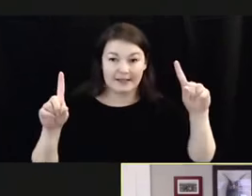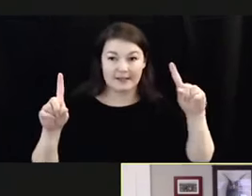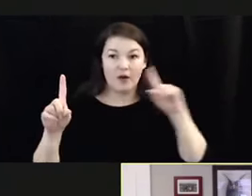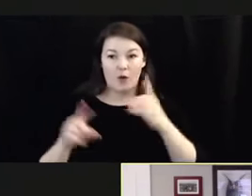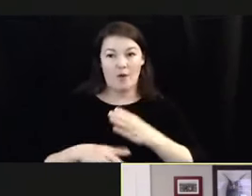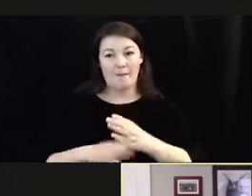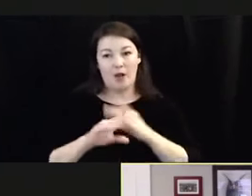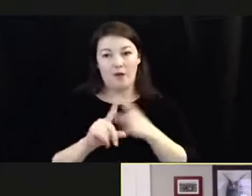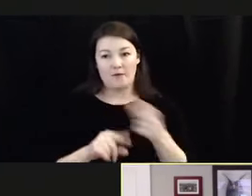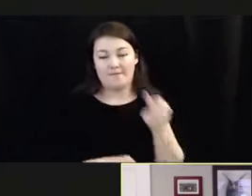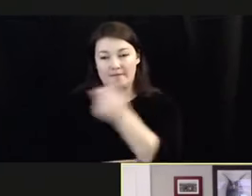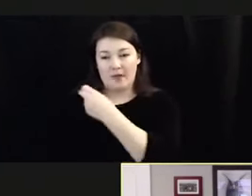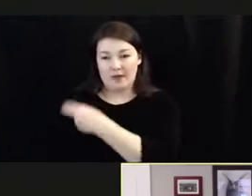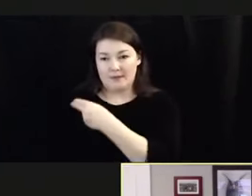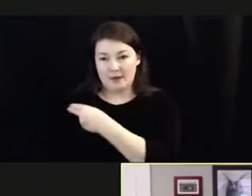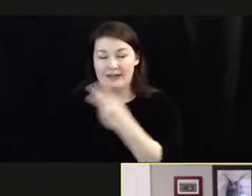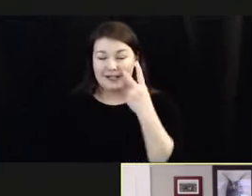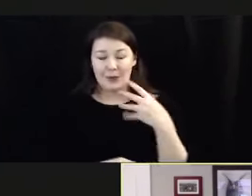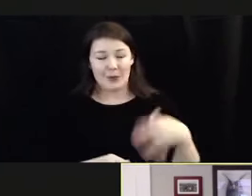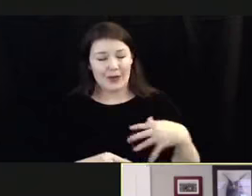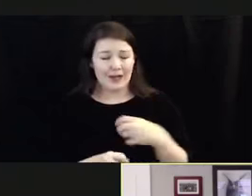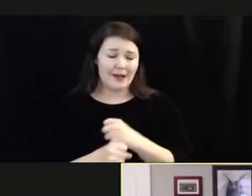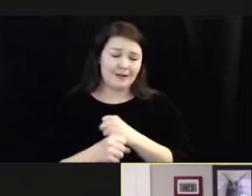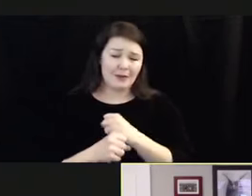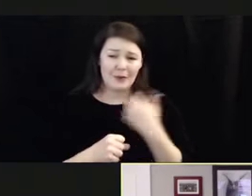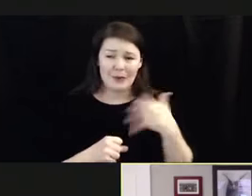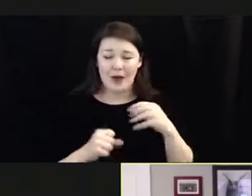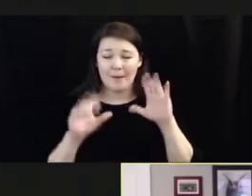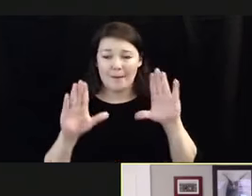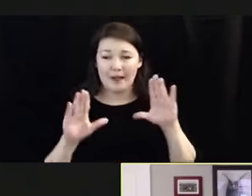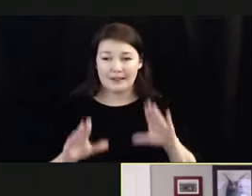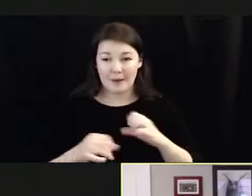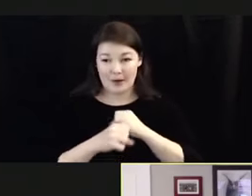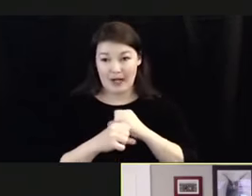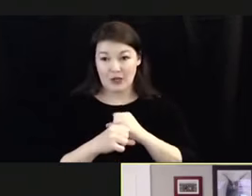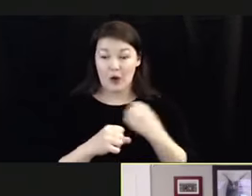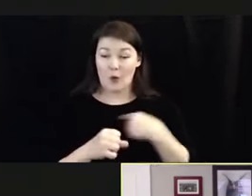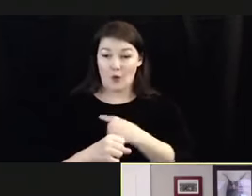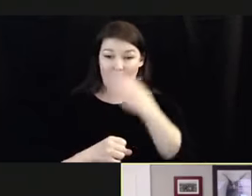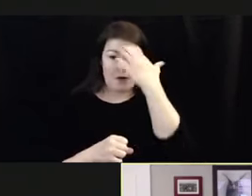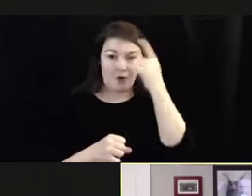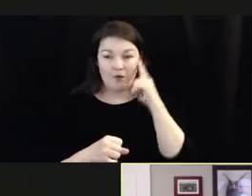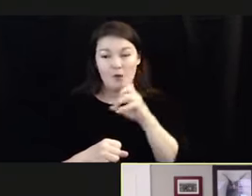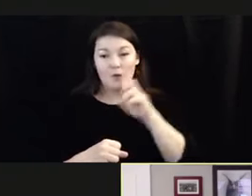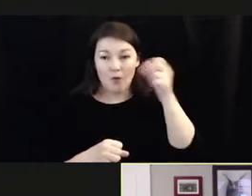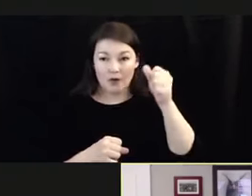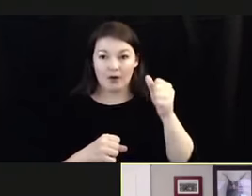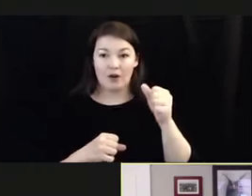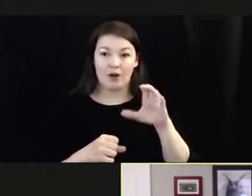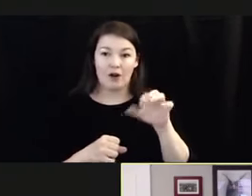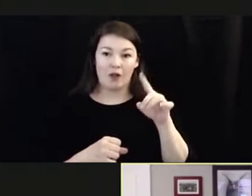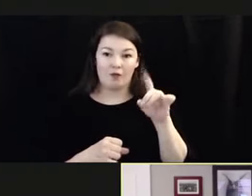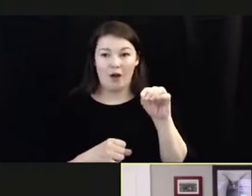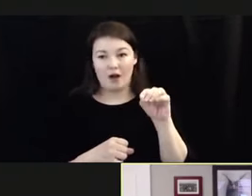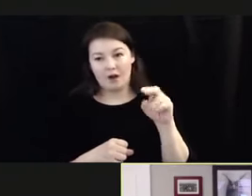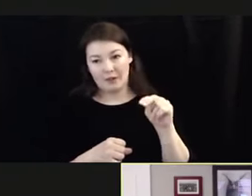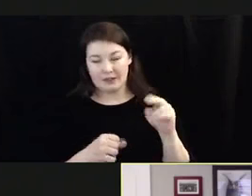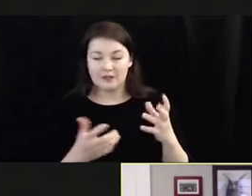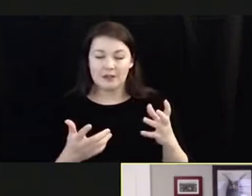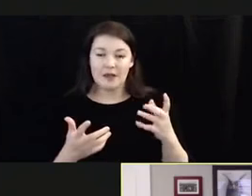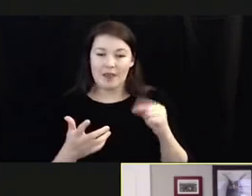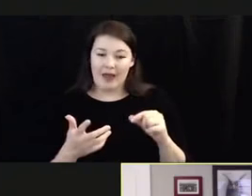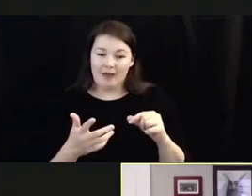protection from the vaccine for our population. We know that for older Coloradans, the risk of waning immunity is greater. And as the governor said,